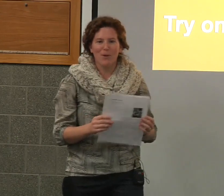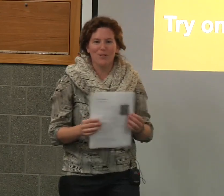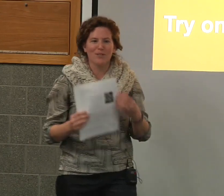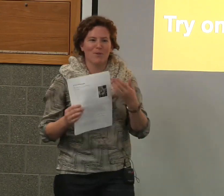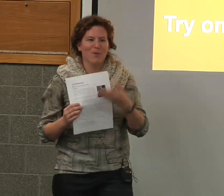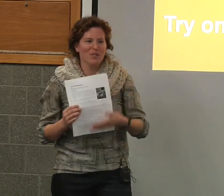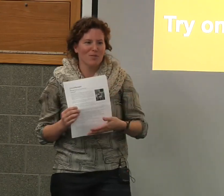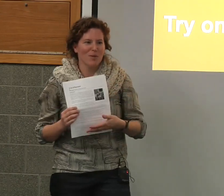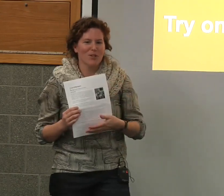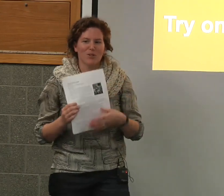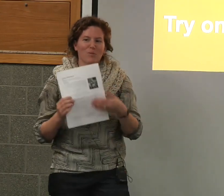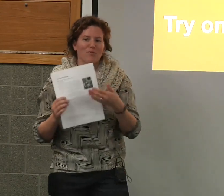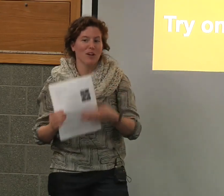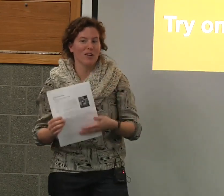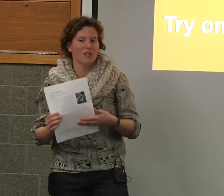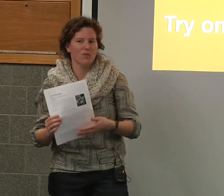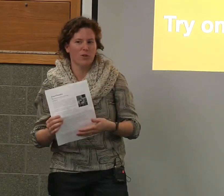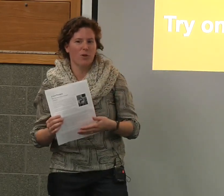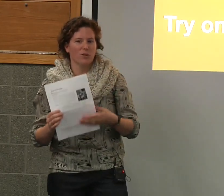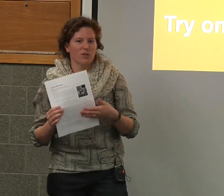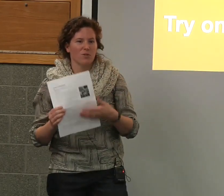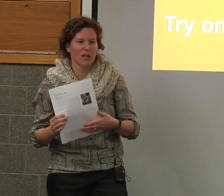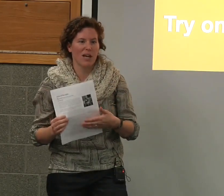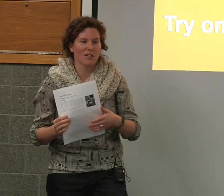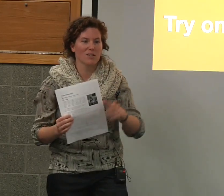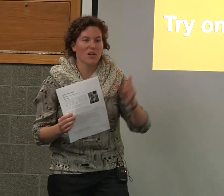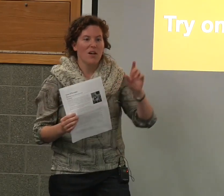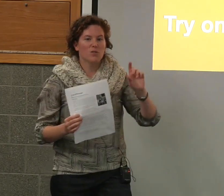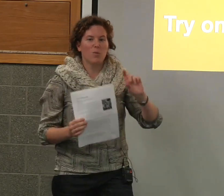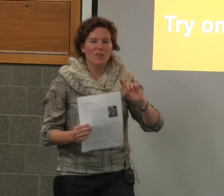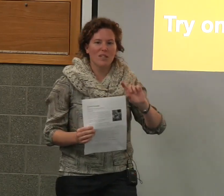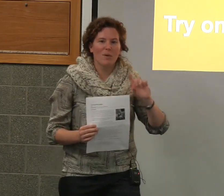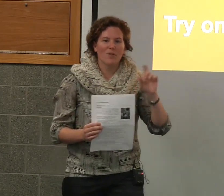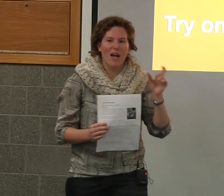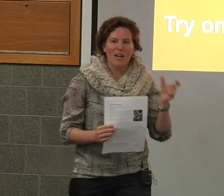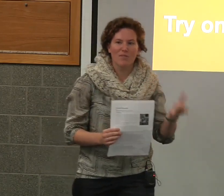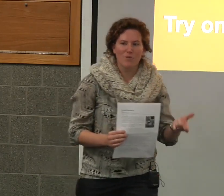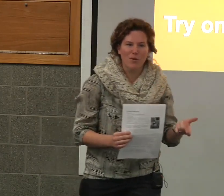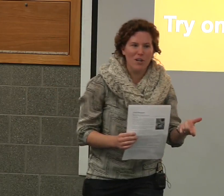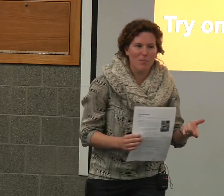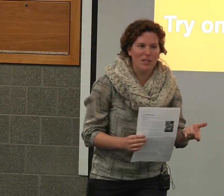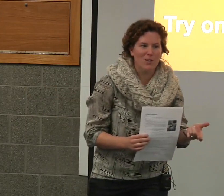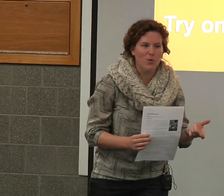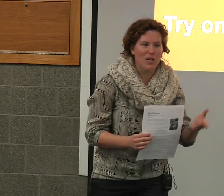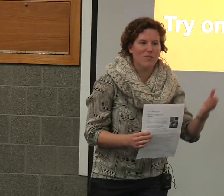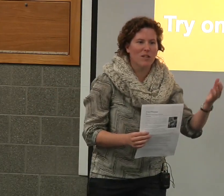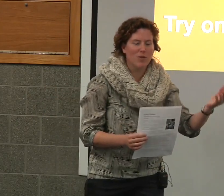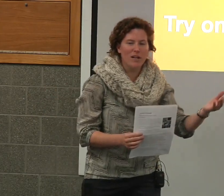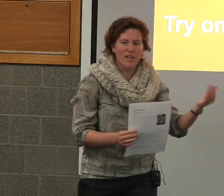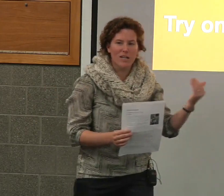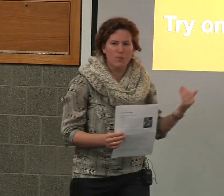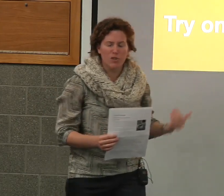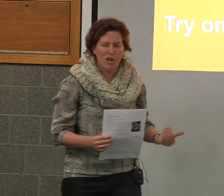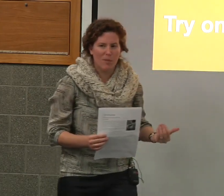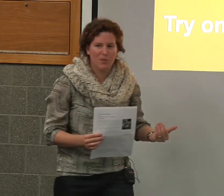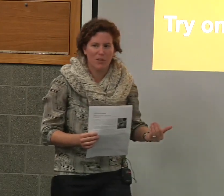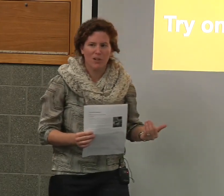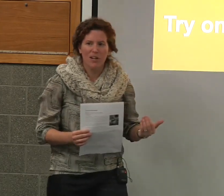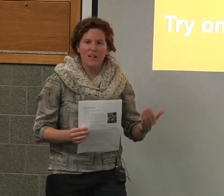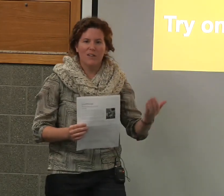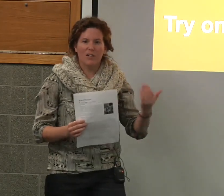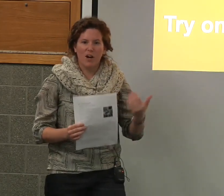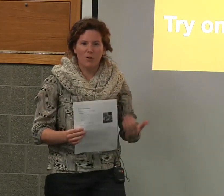So if I personally don't know this information, this would be very difficult to do the case. So when we think about the active learning piece, right, if they read a